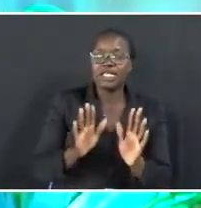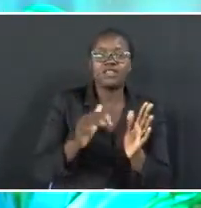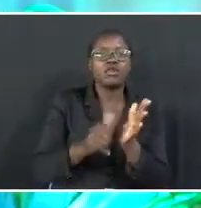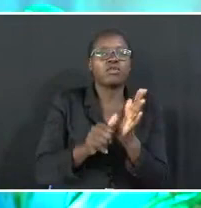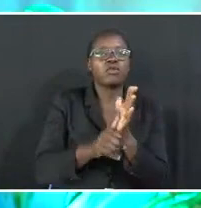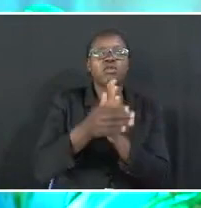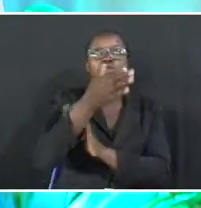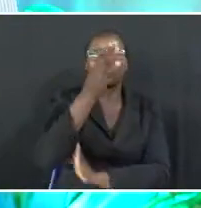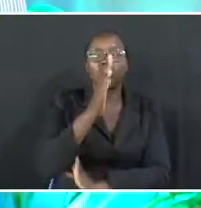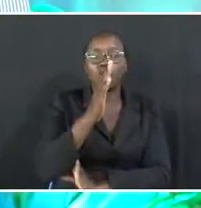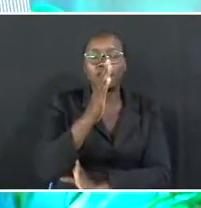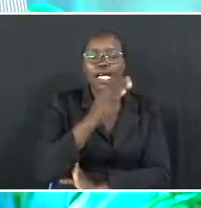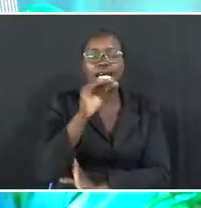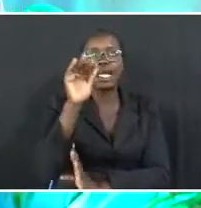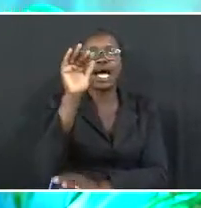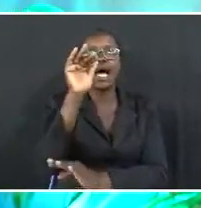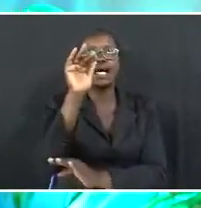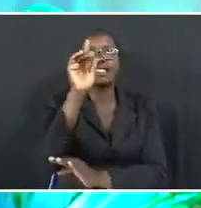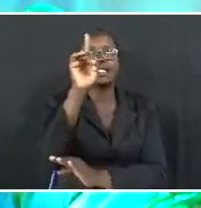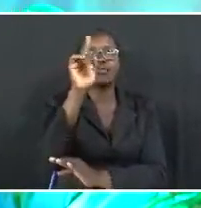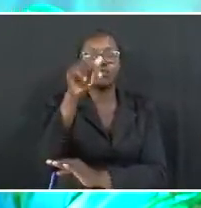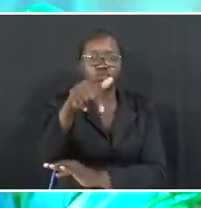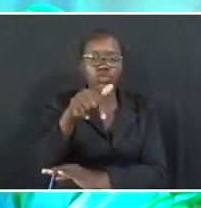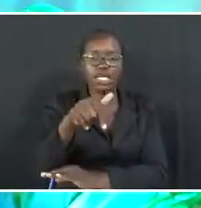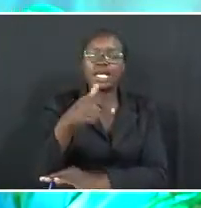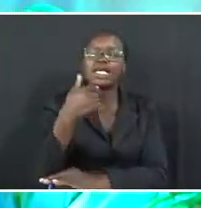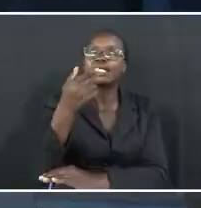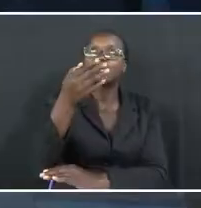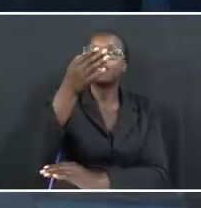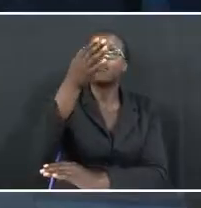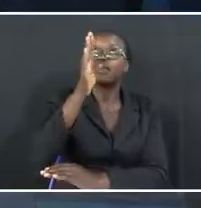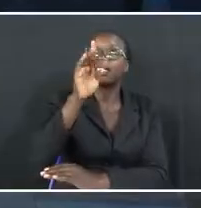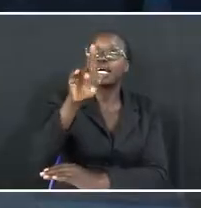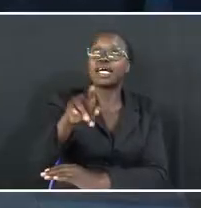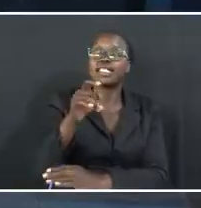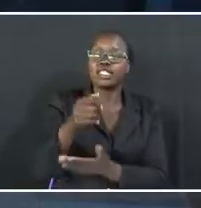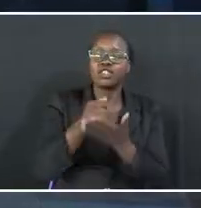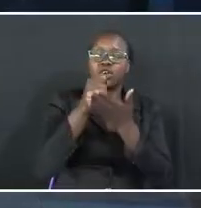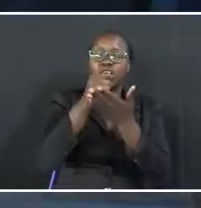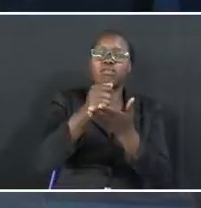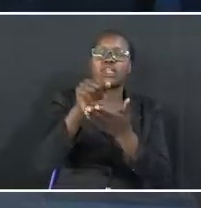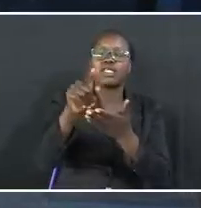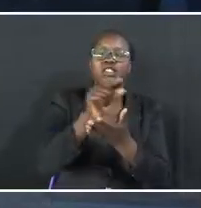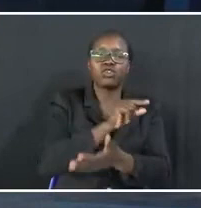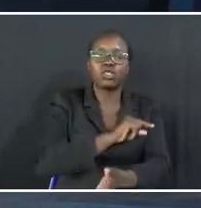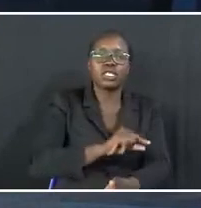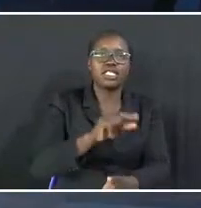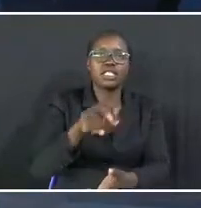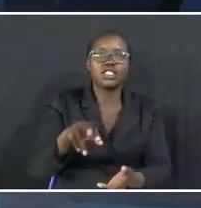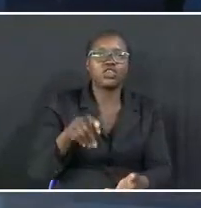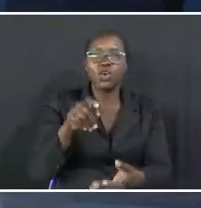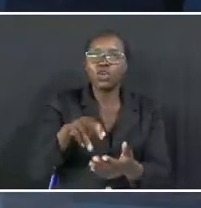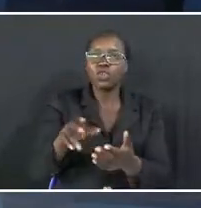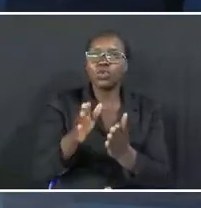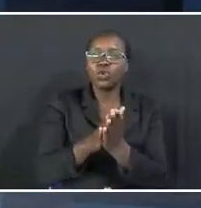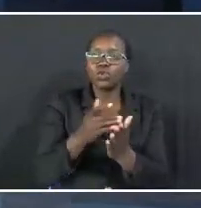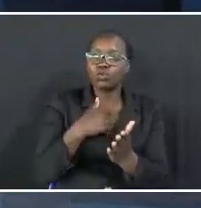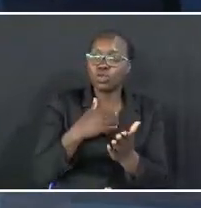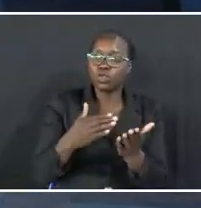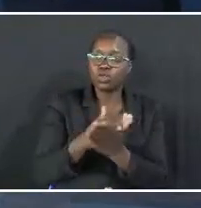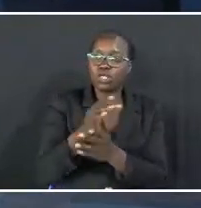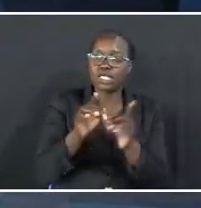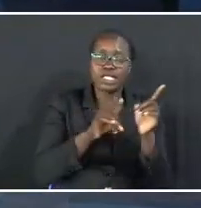God and ask him today. Tell him, Father, I need your help. Father, I need your grace. I need you to walk with me through this